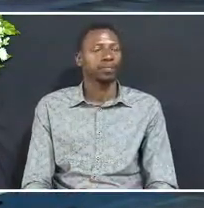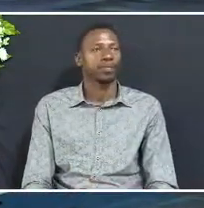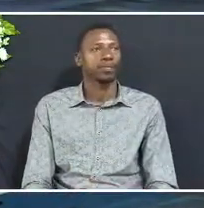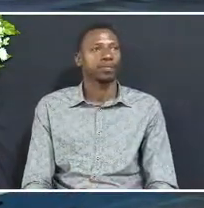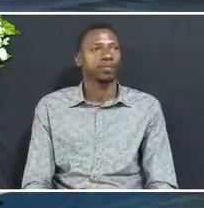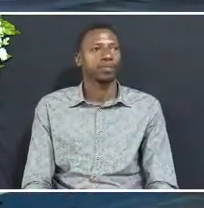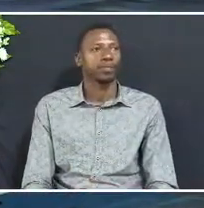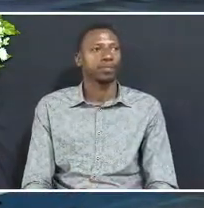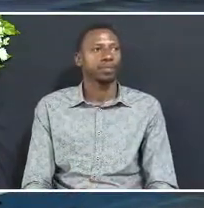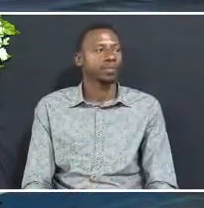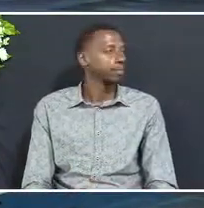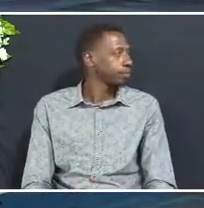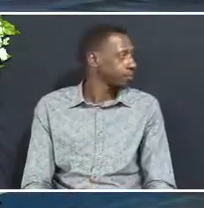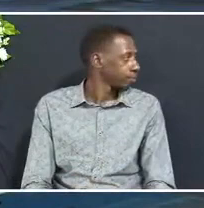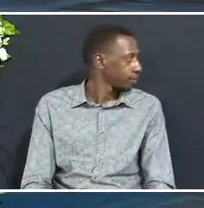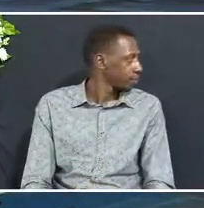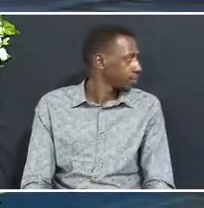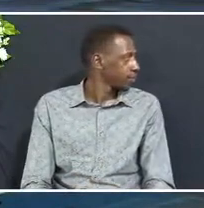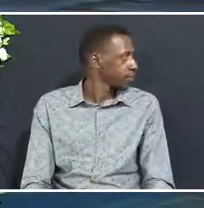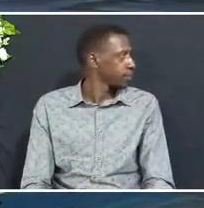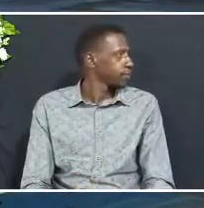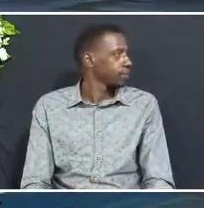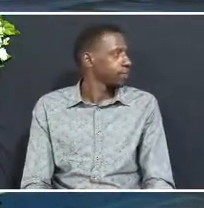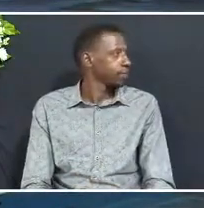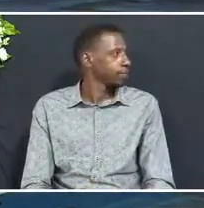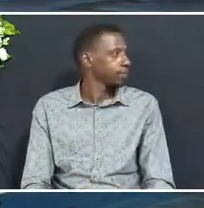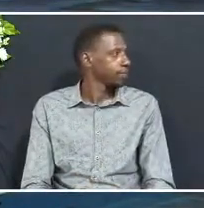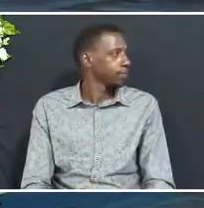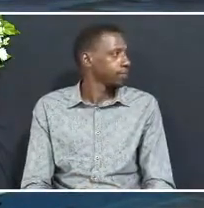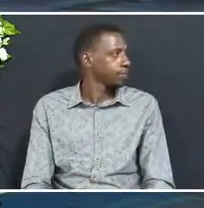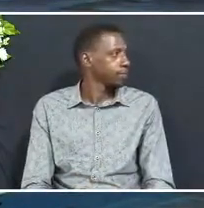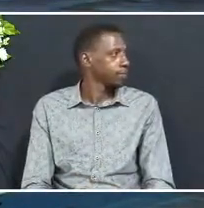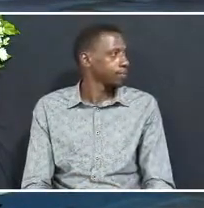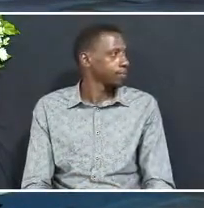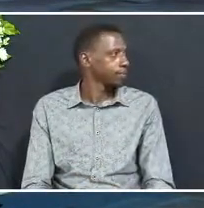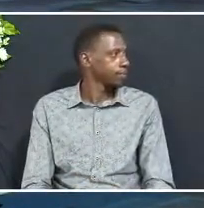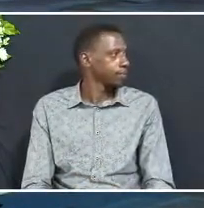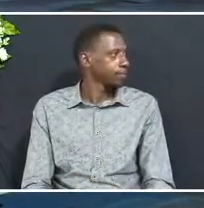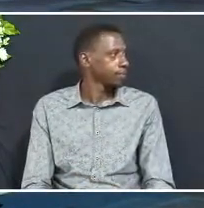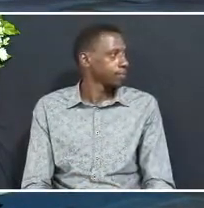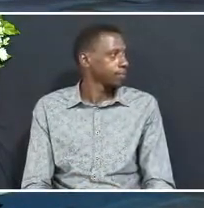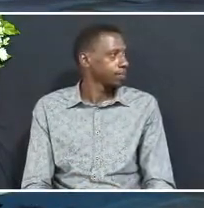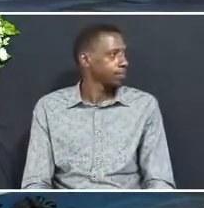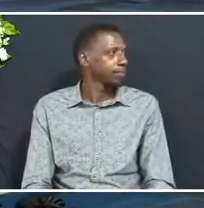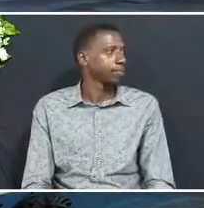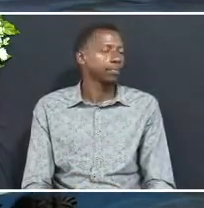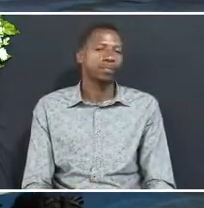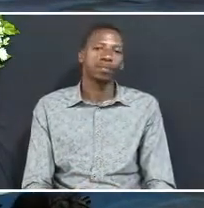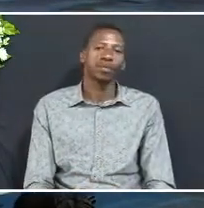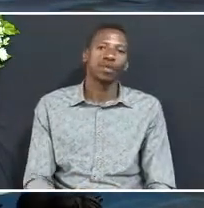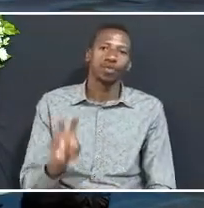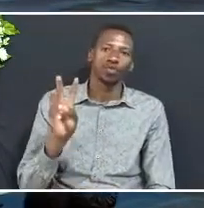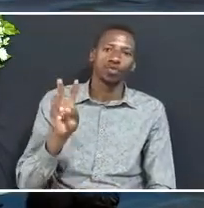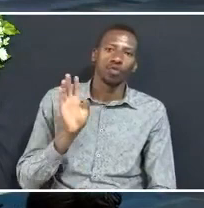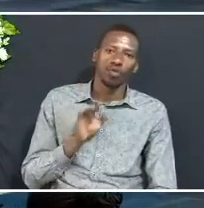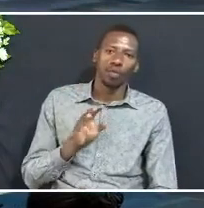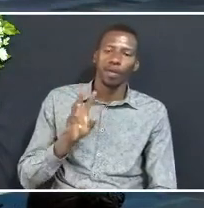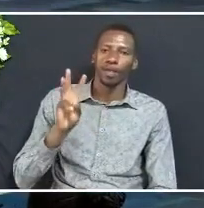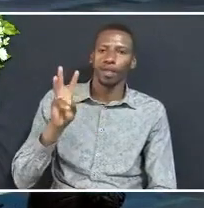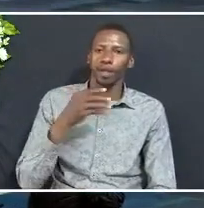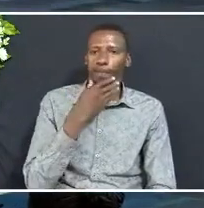We have two ladies and three men who are going to